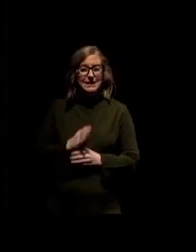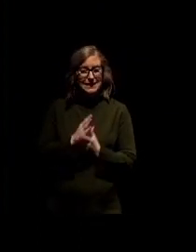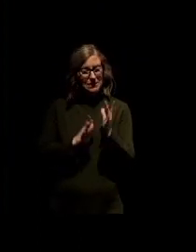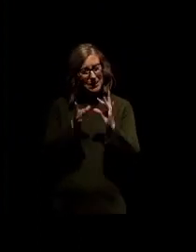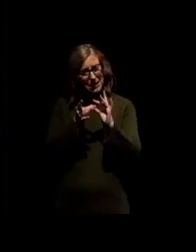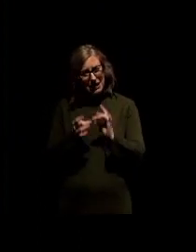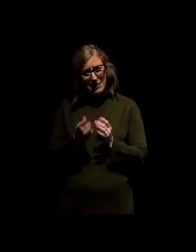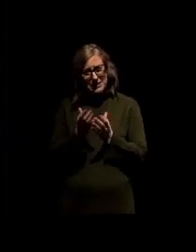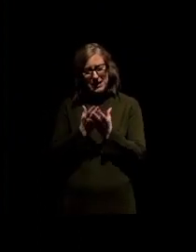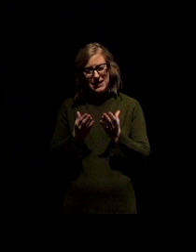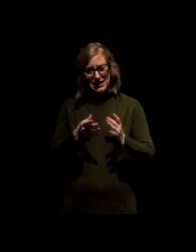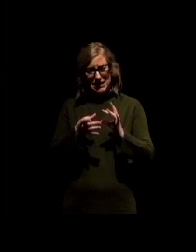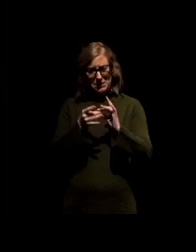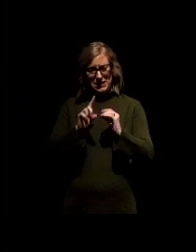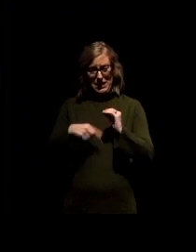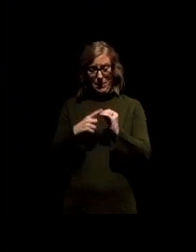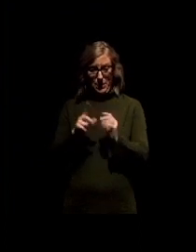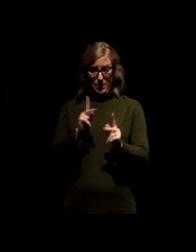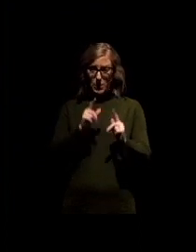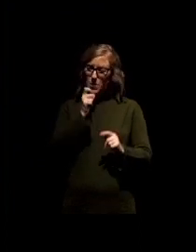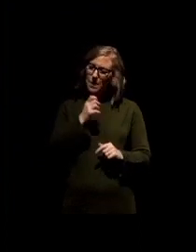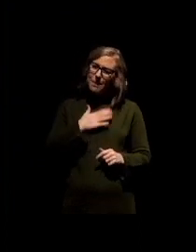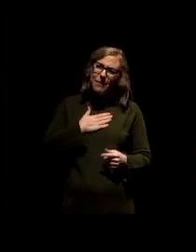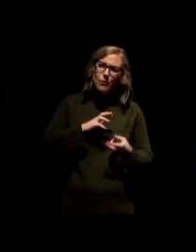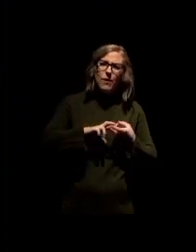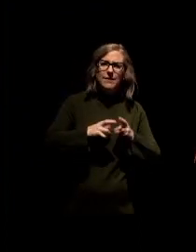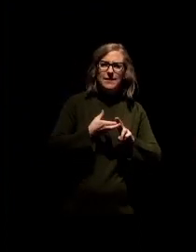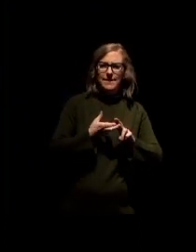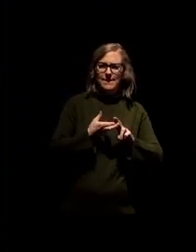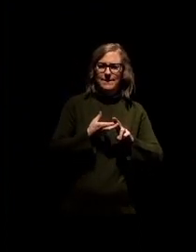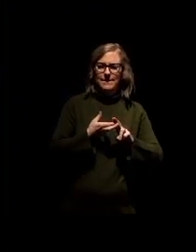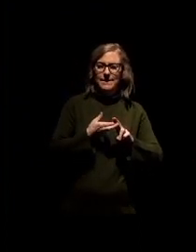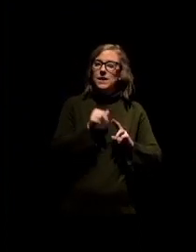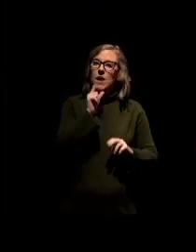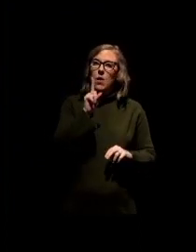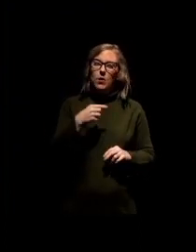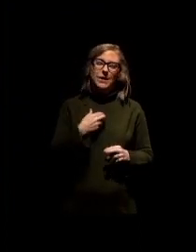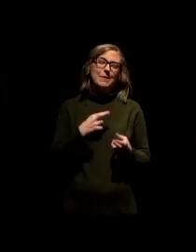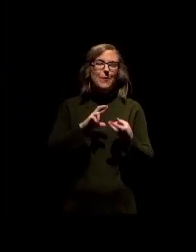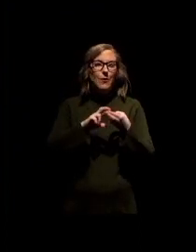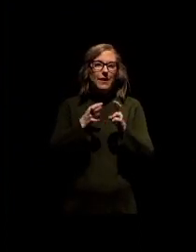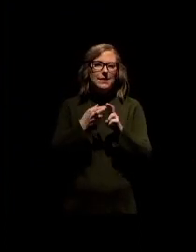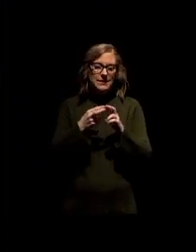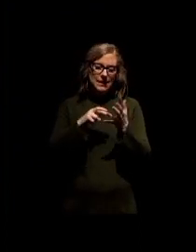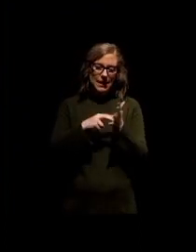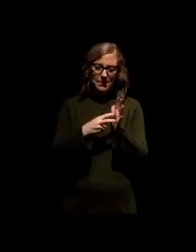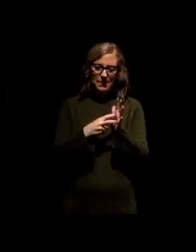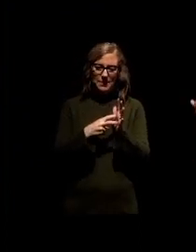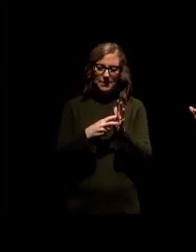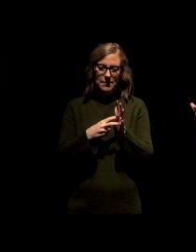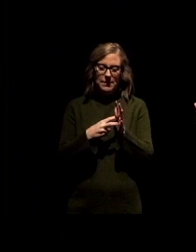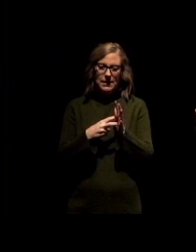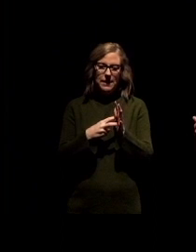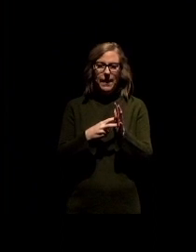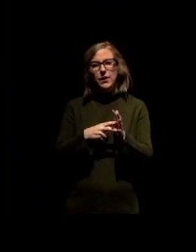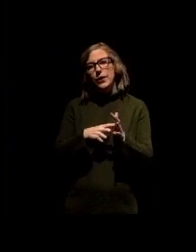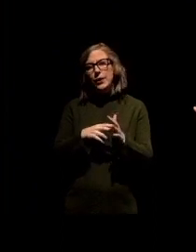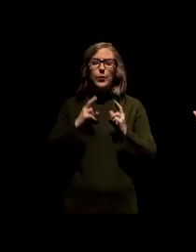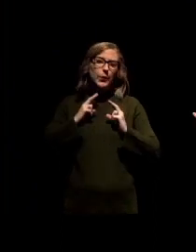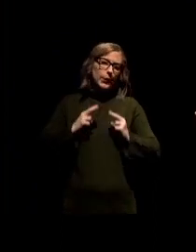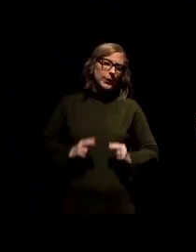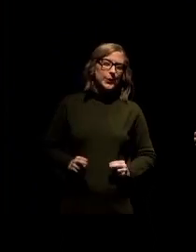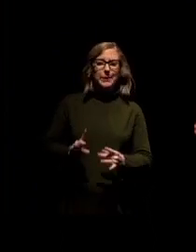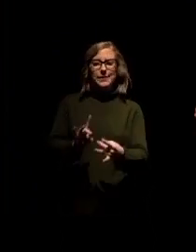say about the people who are my relatives, not just my relatives in the sense that, oh, Mataku Yasin, we're all related, which